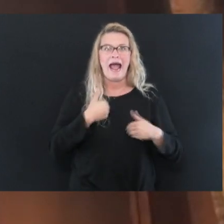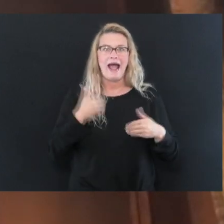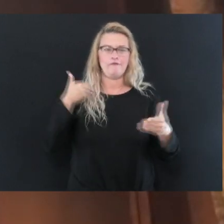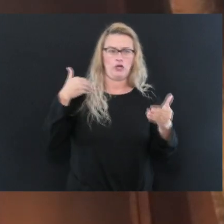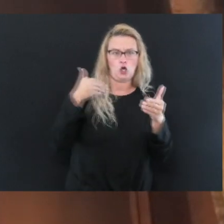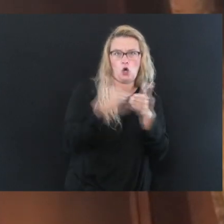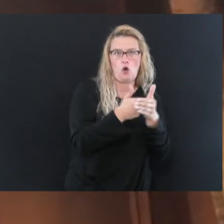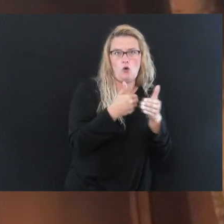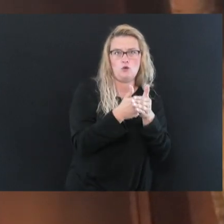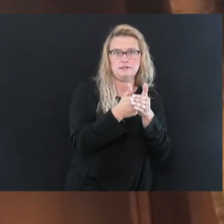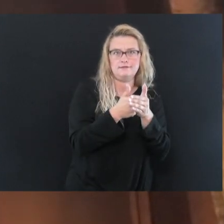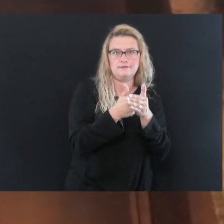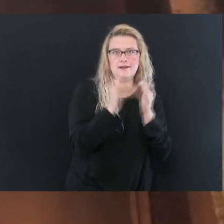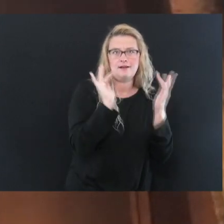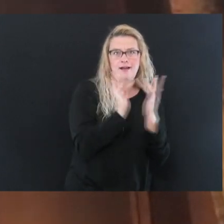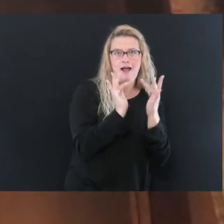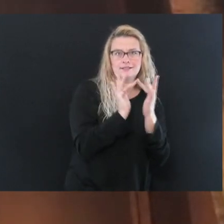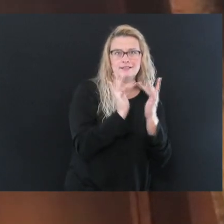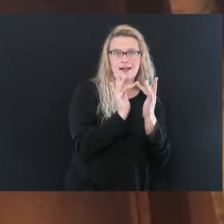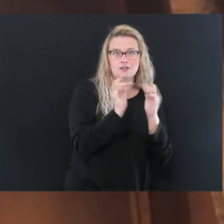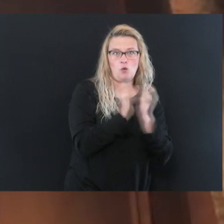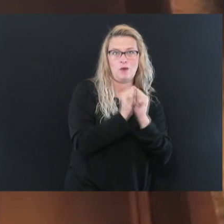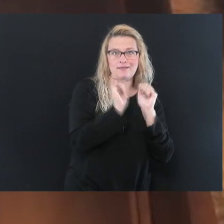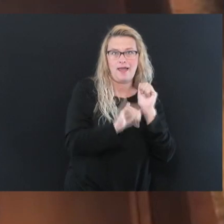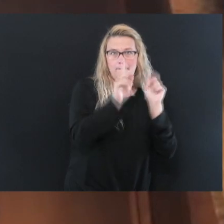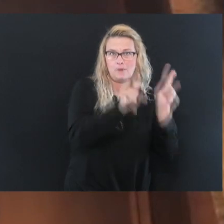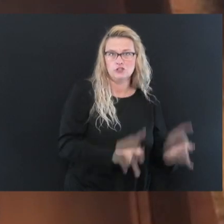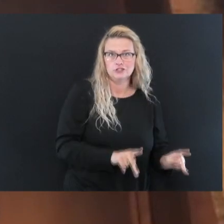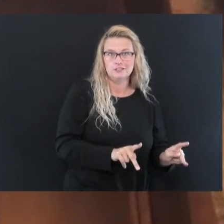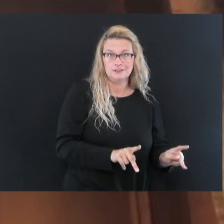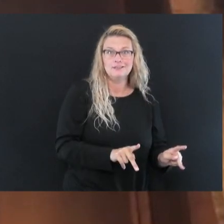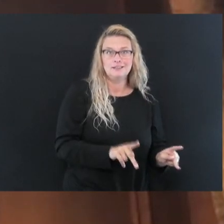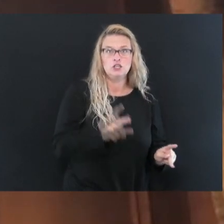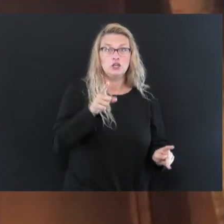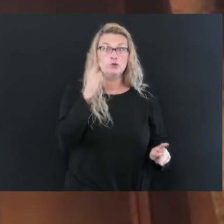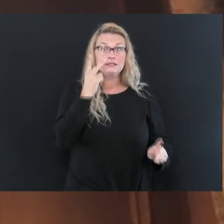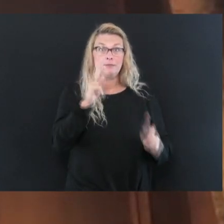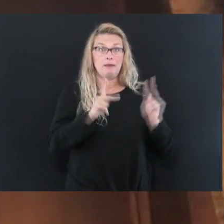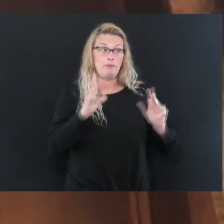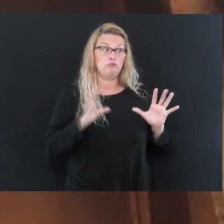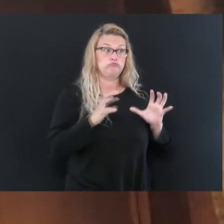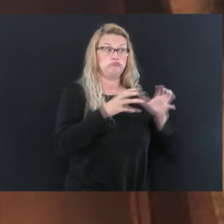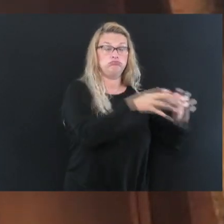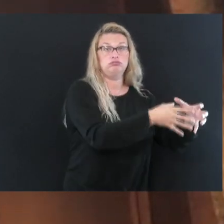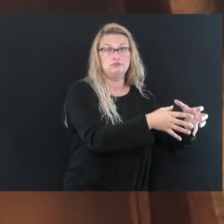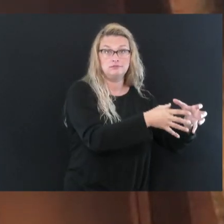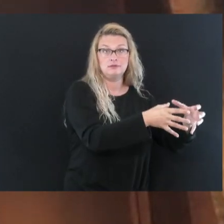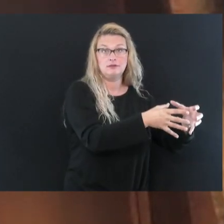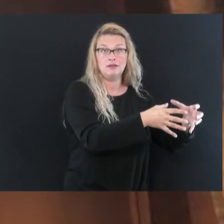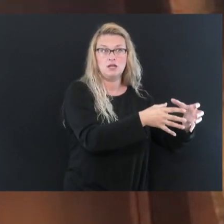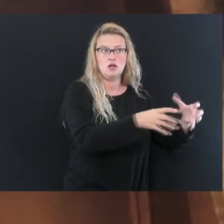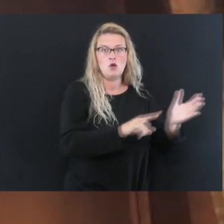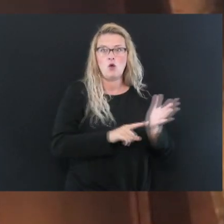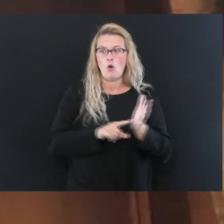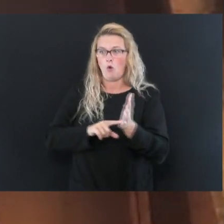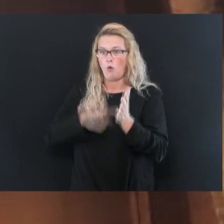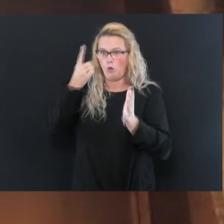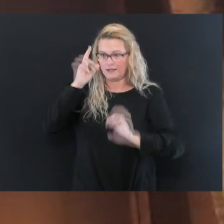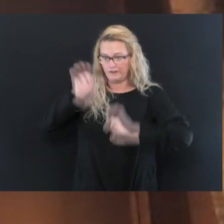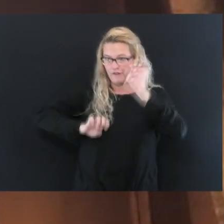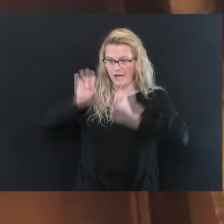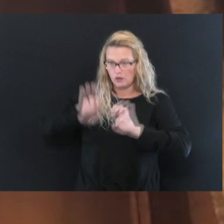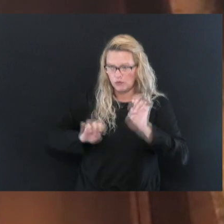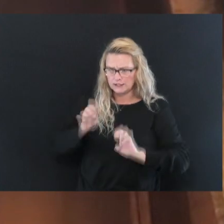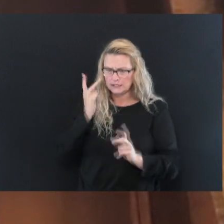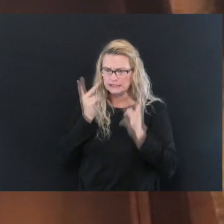those people. And so you're going to see a lot of people quarantined to begin with. And then as that evaluation gets done, then you're going to